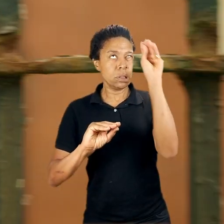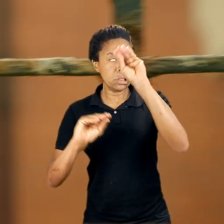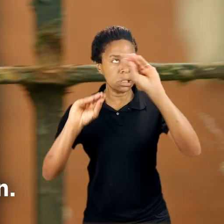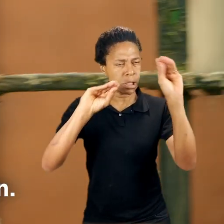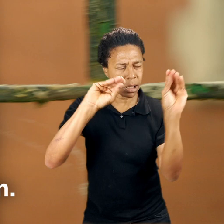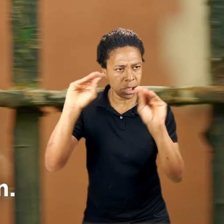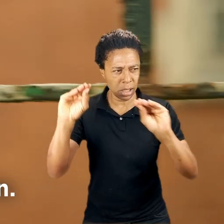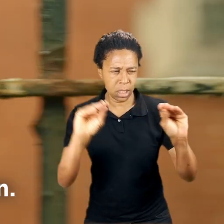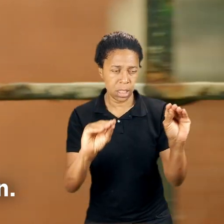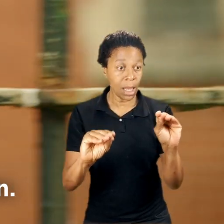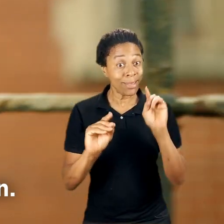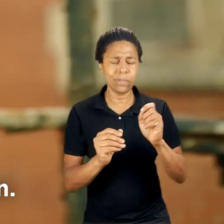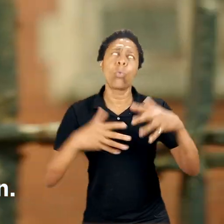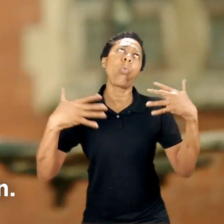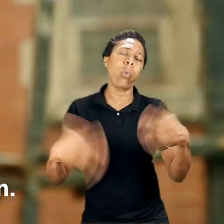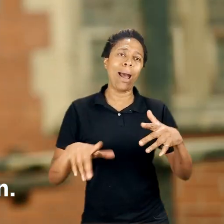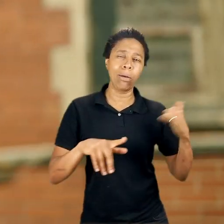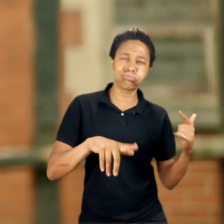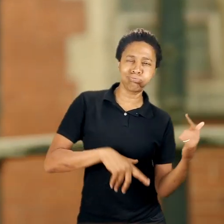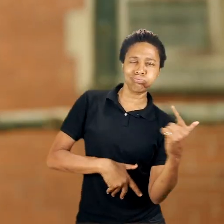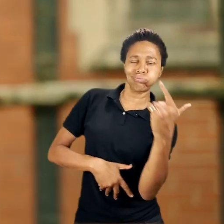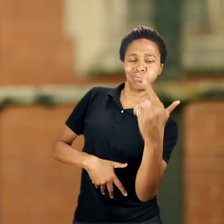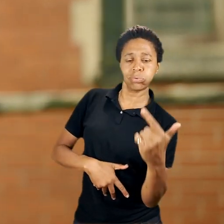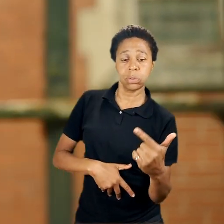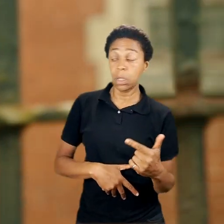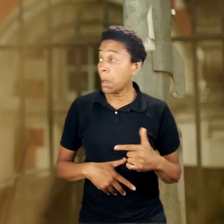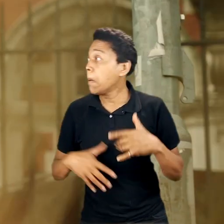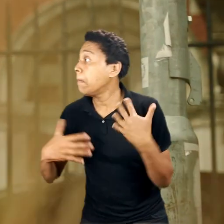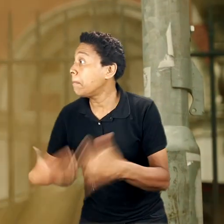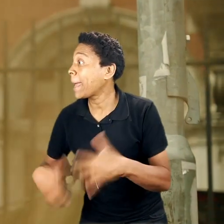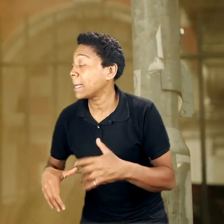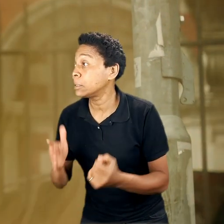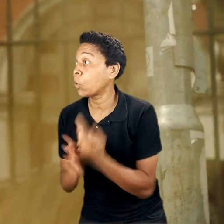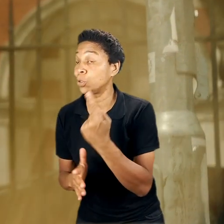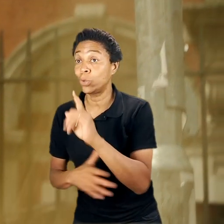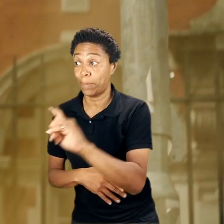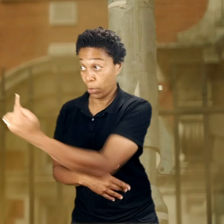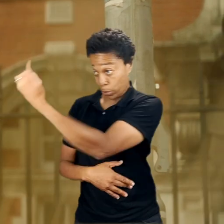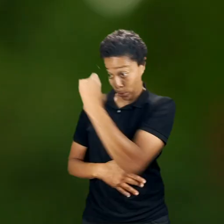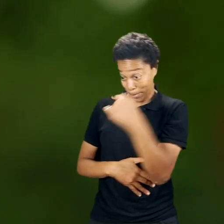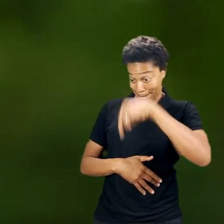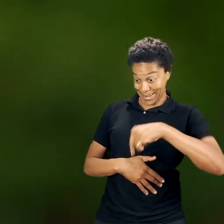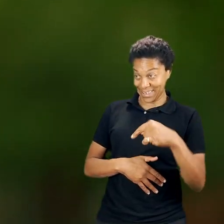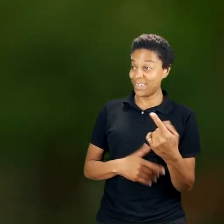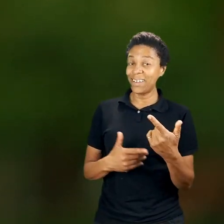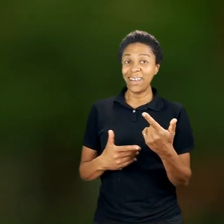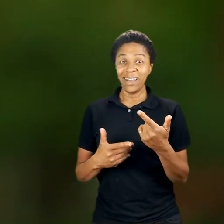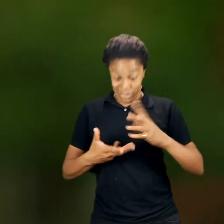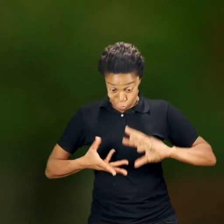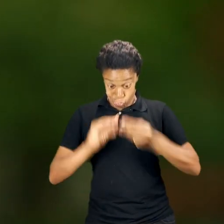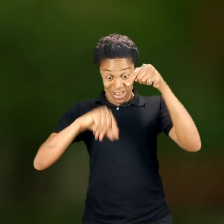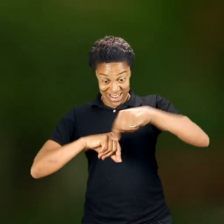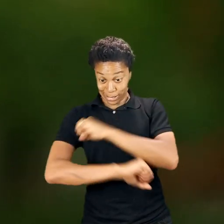out what's what and that's an amazing journey to go on it's going to be so much opportunities for for the people that that come into the